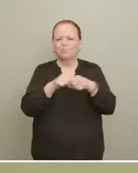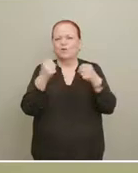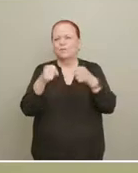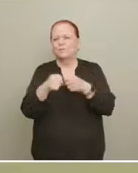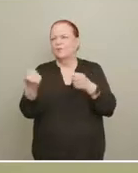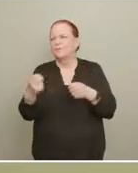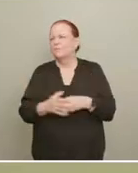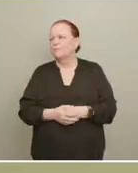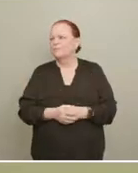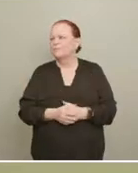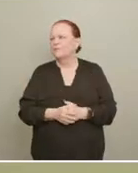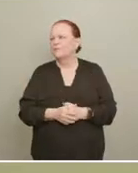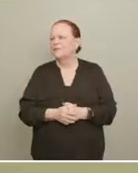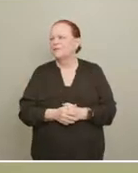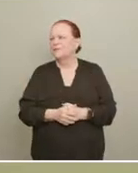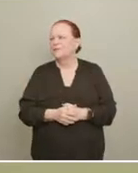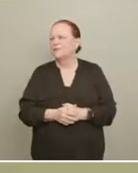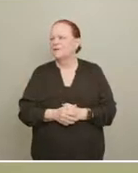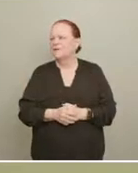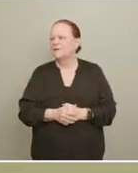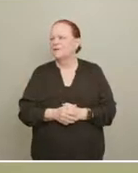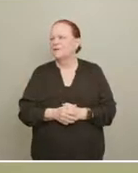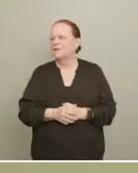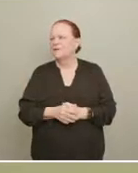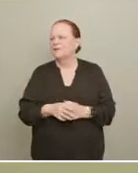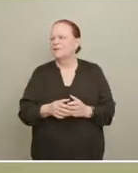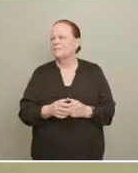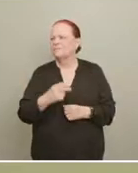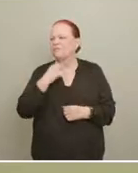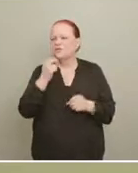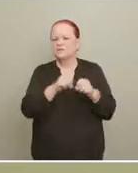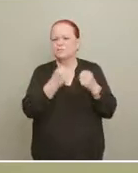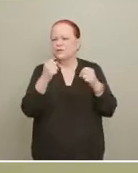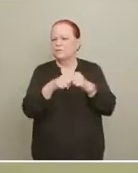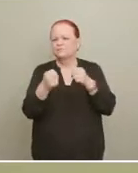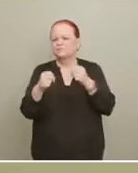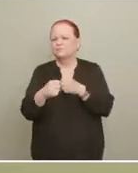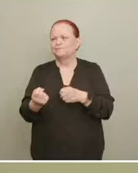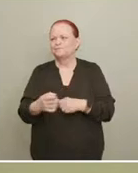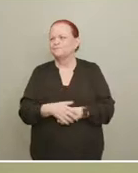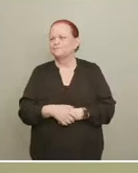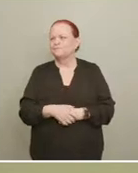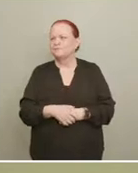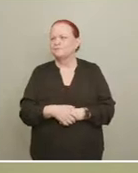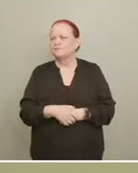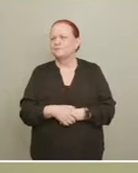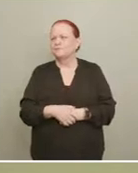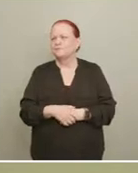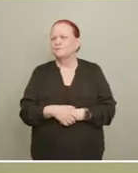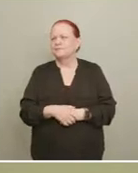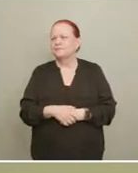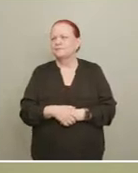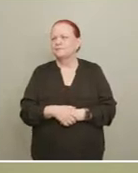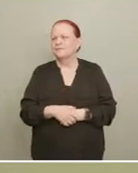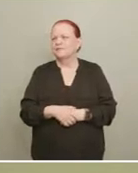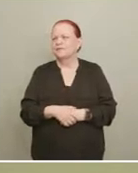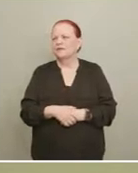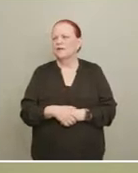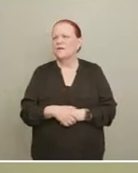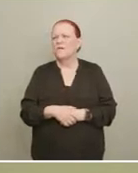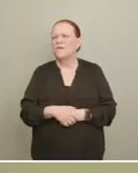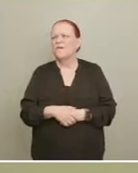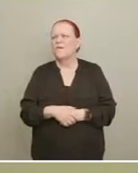people service, how were picked up on at our home? How many of them are covered?